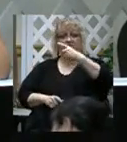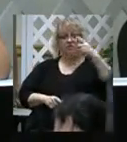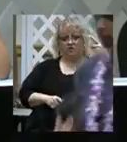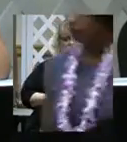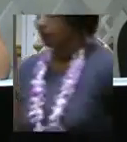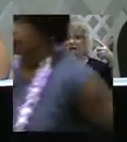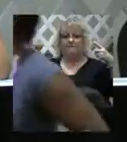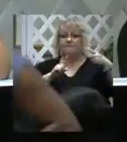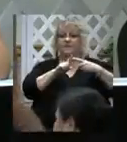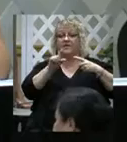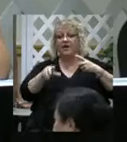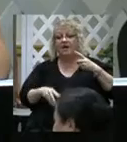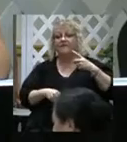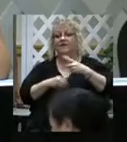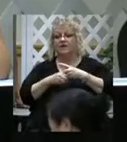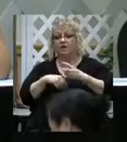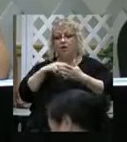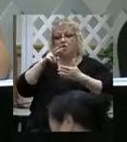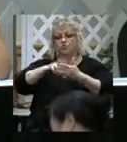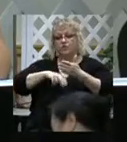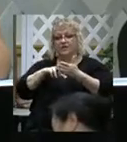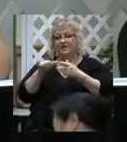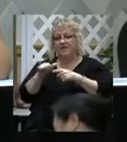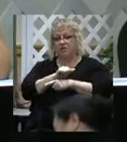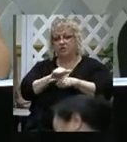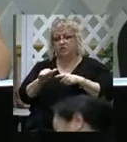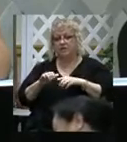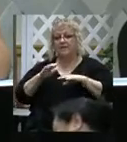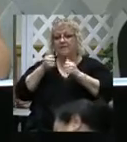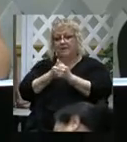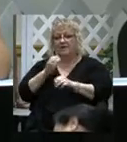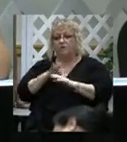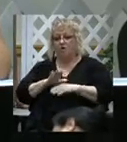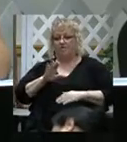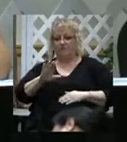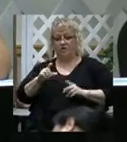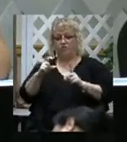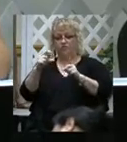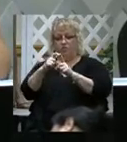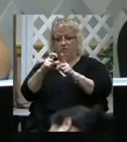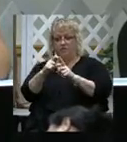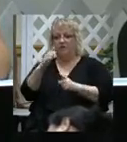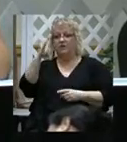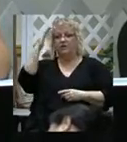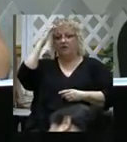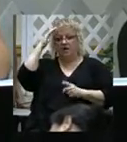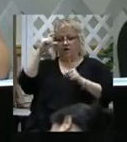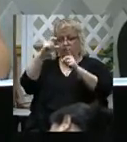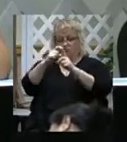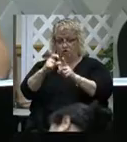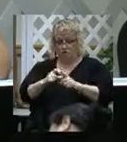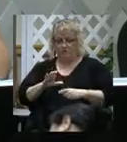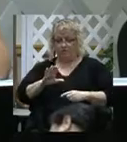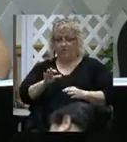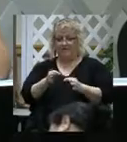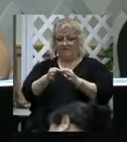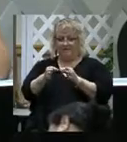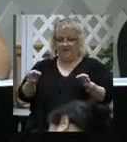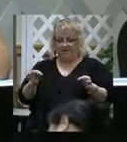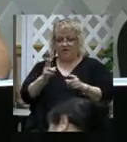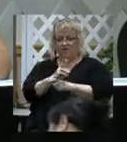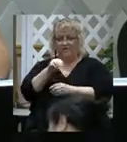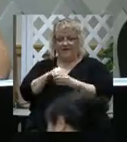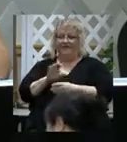written exercise is based on the terminology and on the terms and on the lingua that